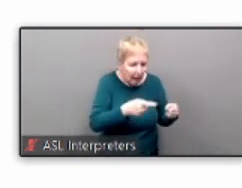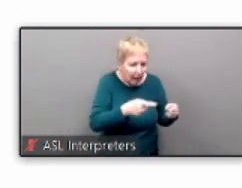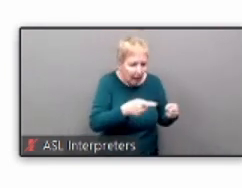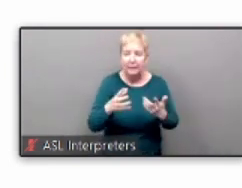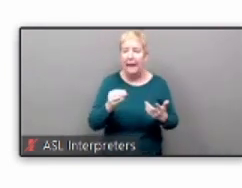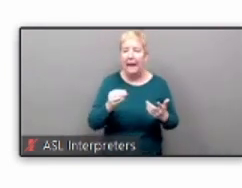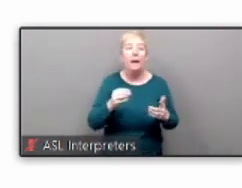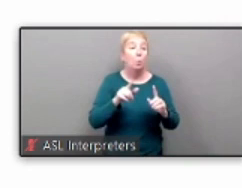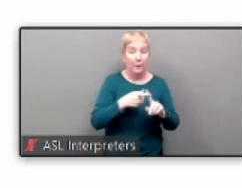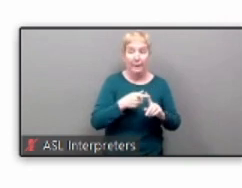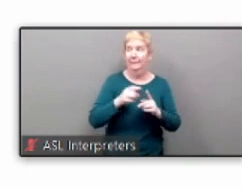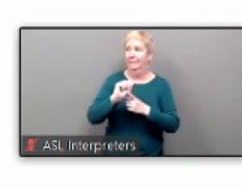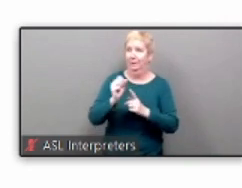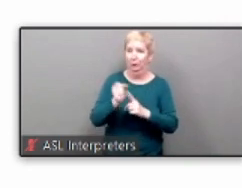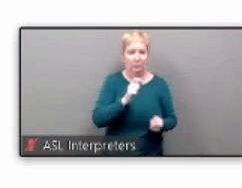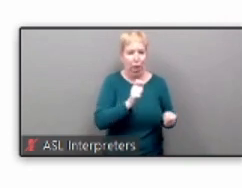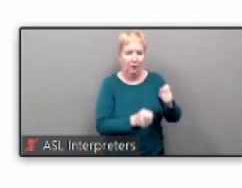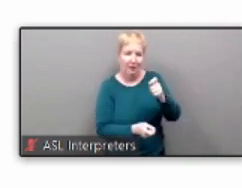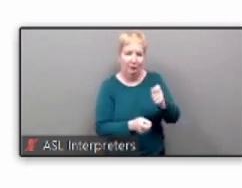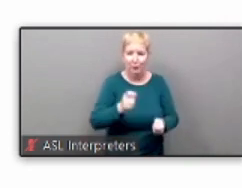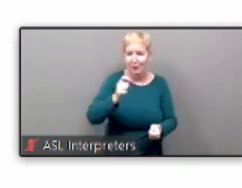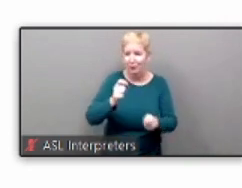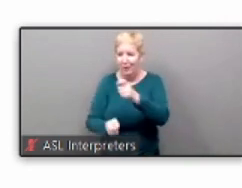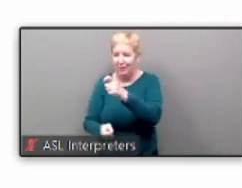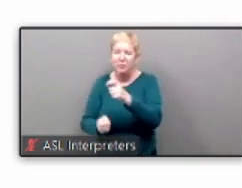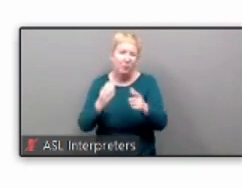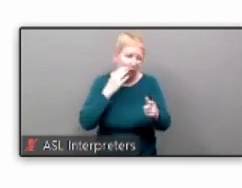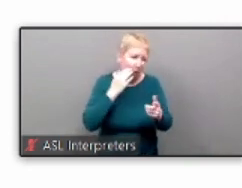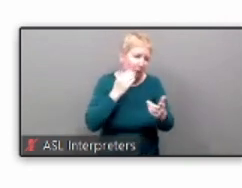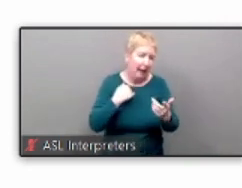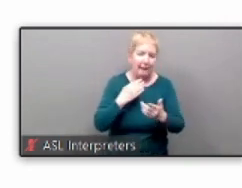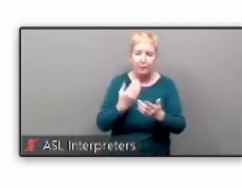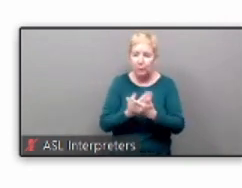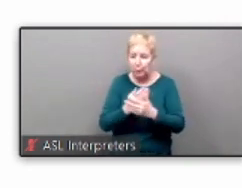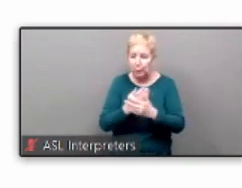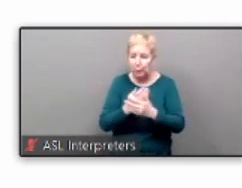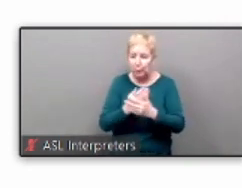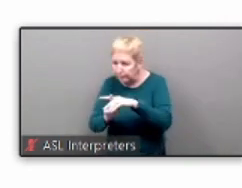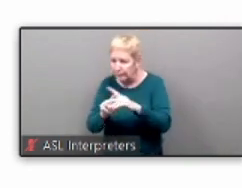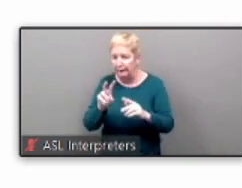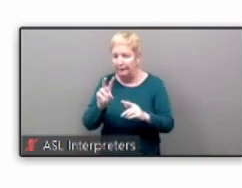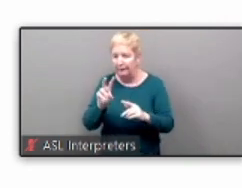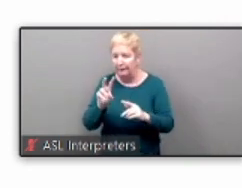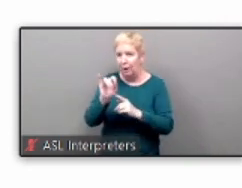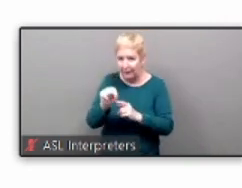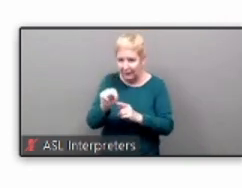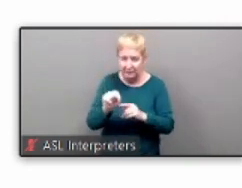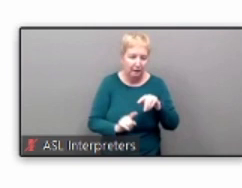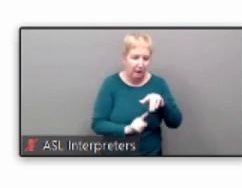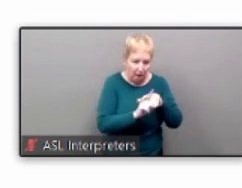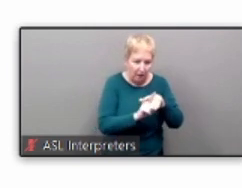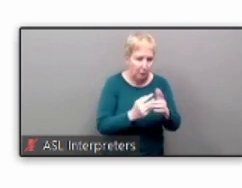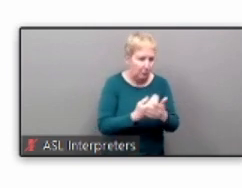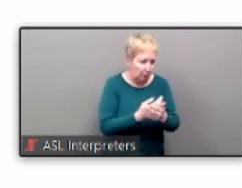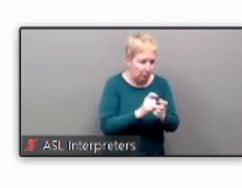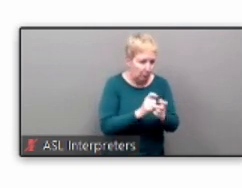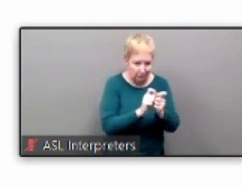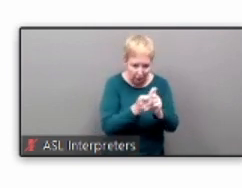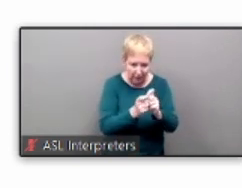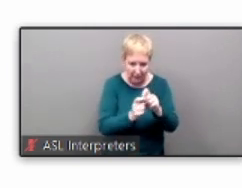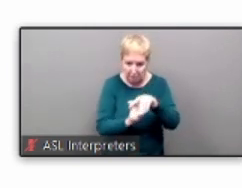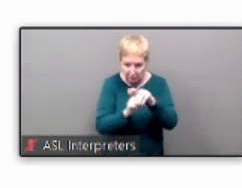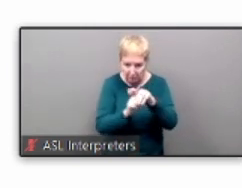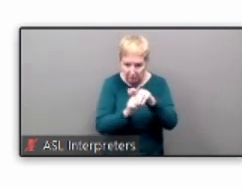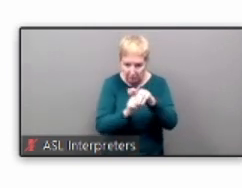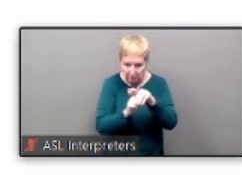changing conditions, such as with emerging variants. Thus far, the vaccines are performing very